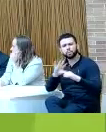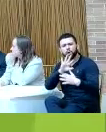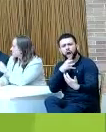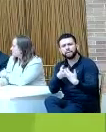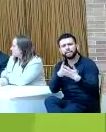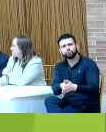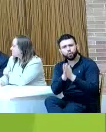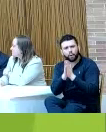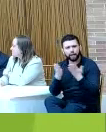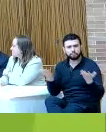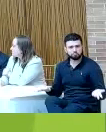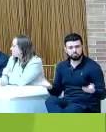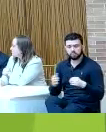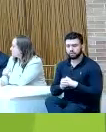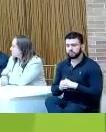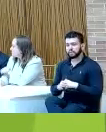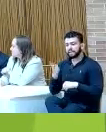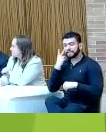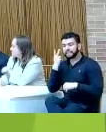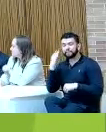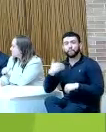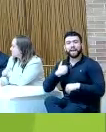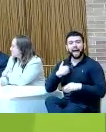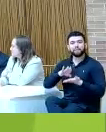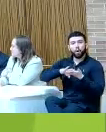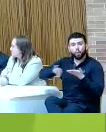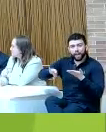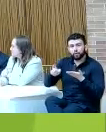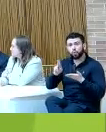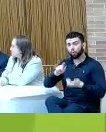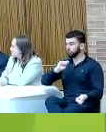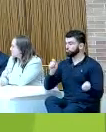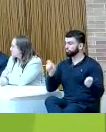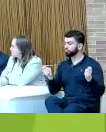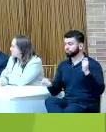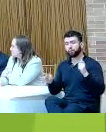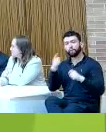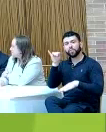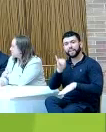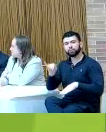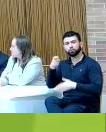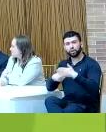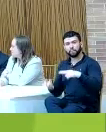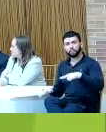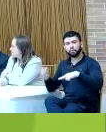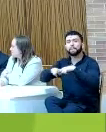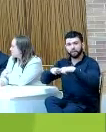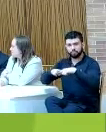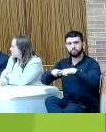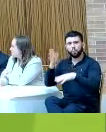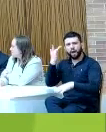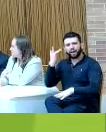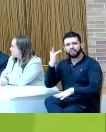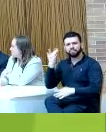there is some type of waiver or adjustment that can be made to the insurance premiums in consideration